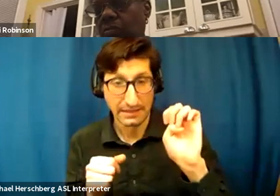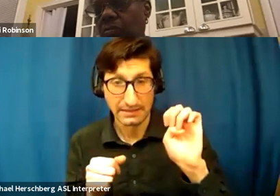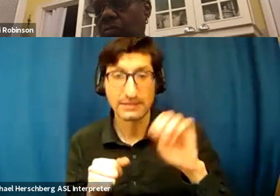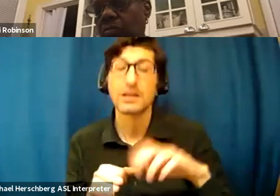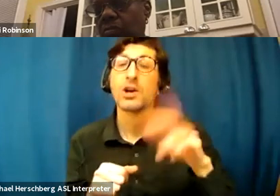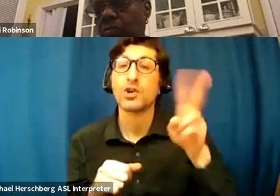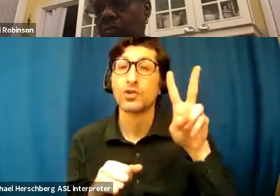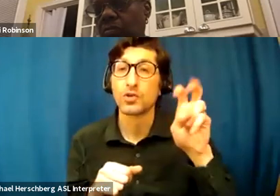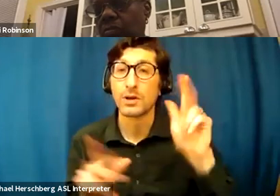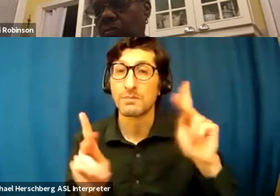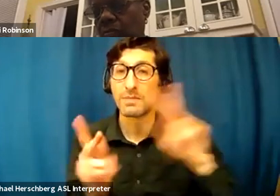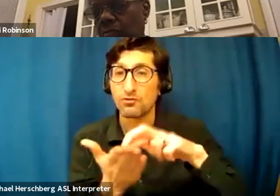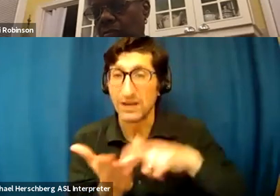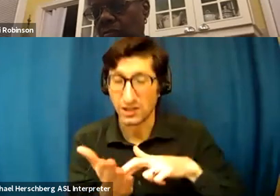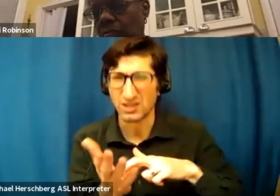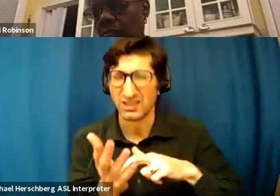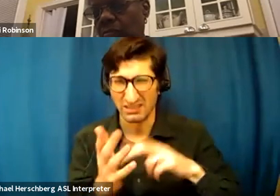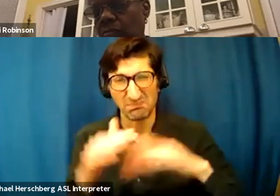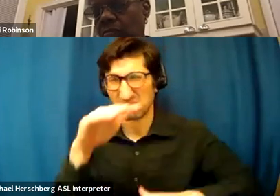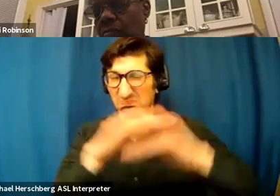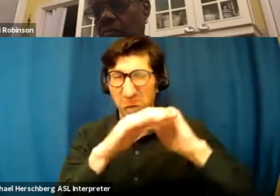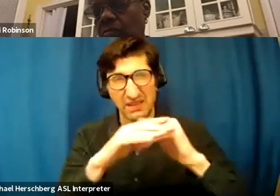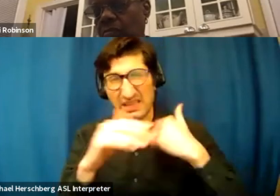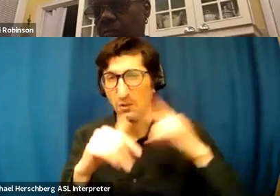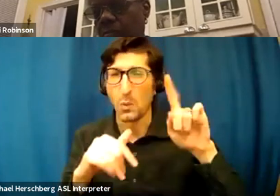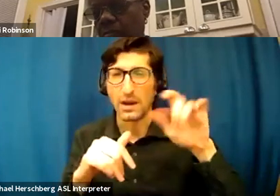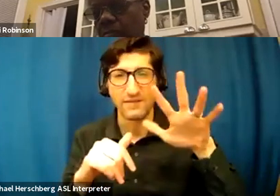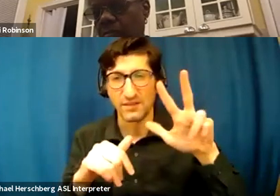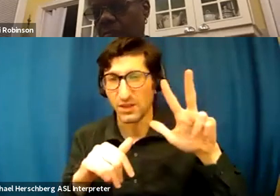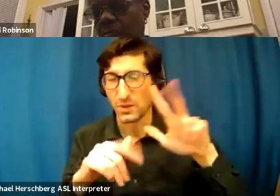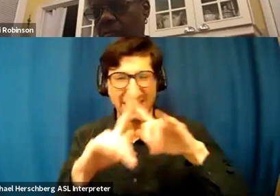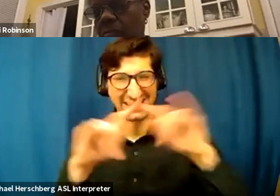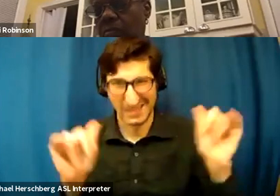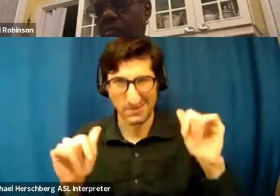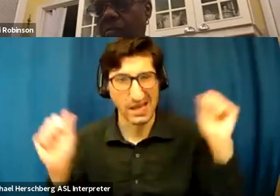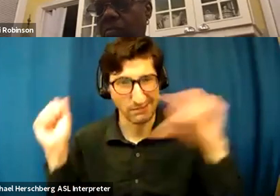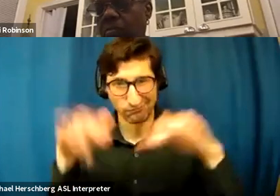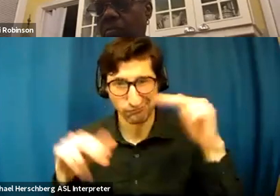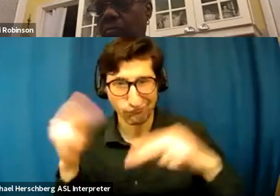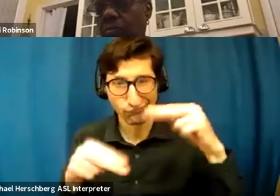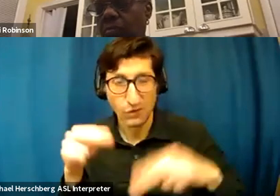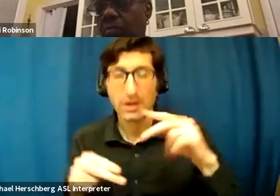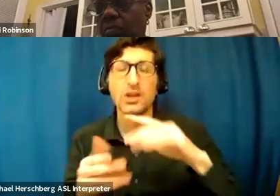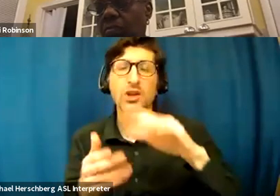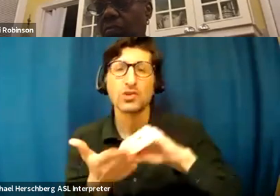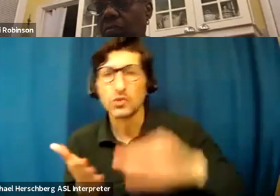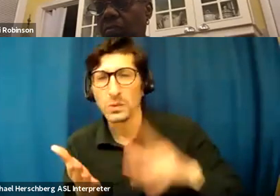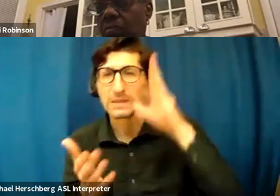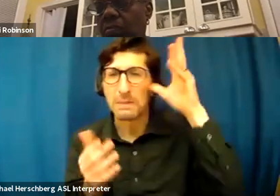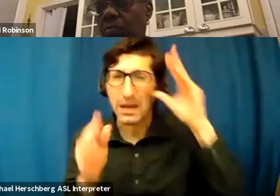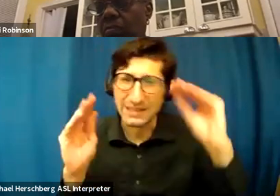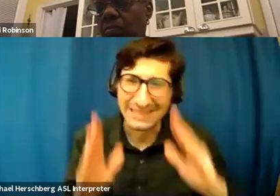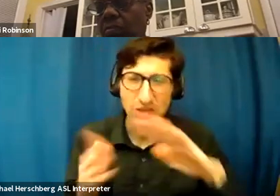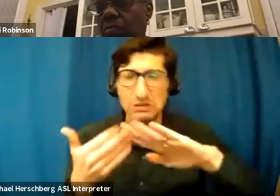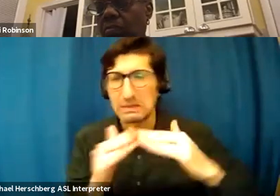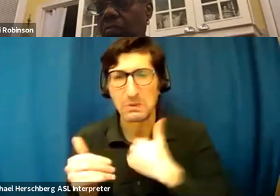for the town hall. At its peak, we had 153 participants that included students, parents, teachers, and